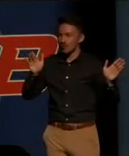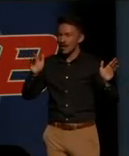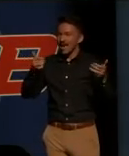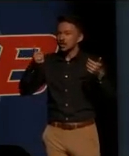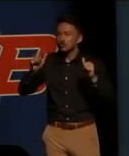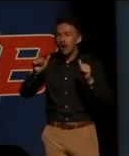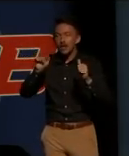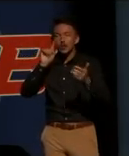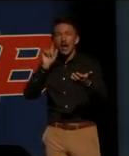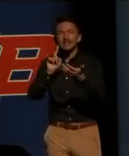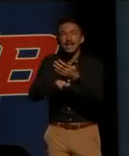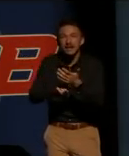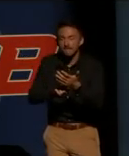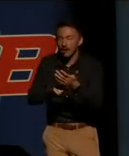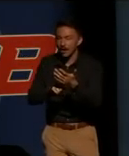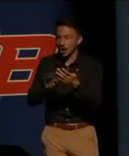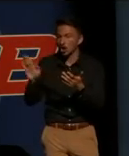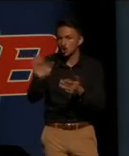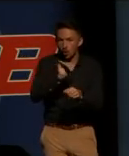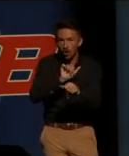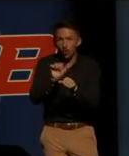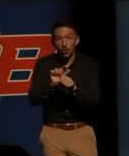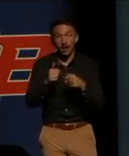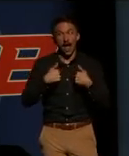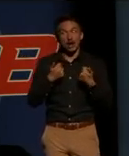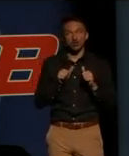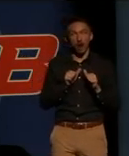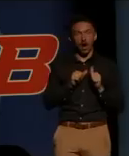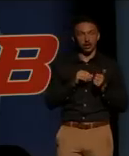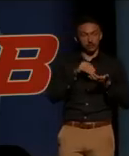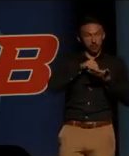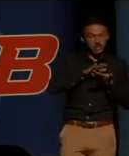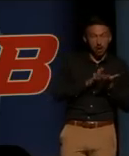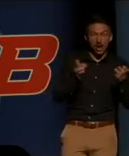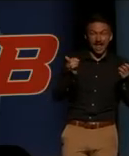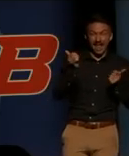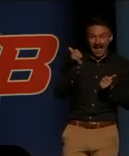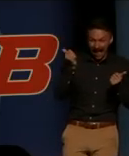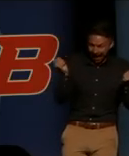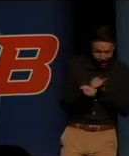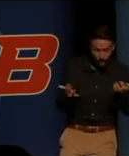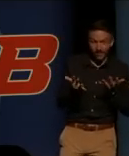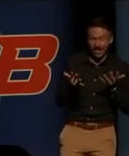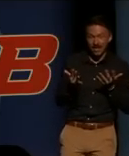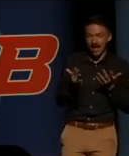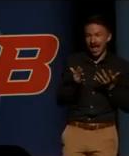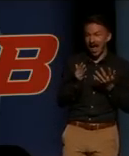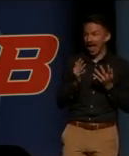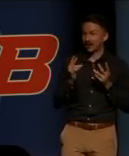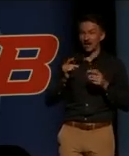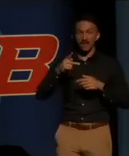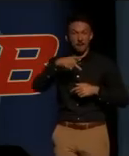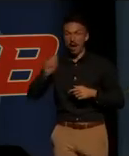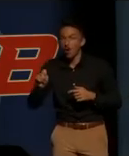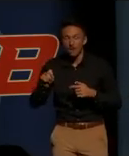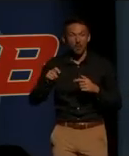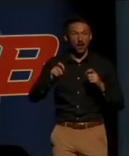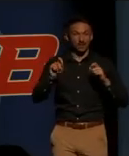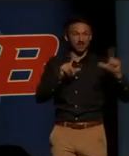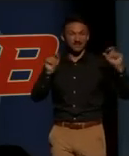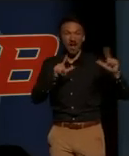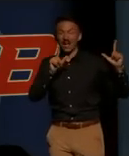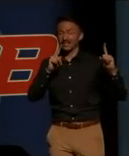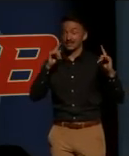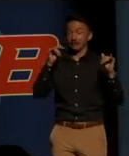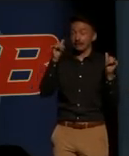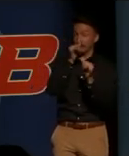actually name everyone who is associated with every project, and the visuals and the slides just got ridiculous. You know,